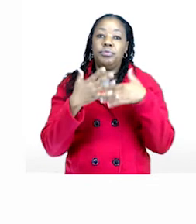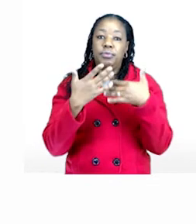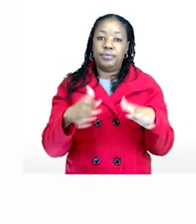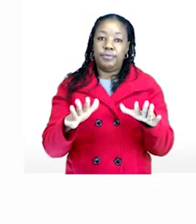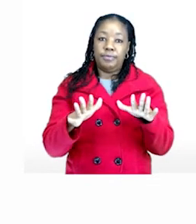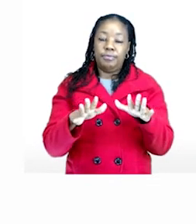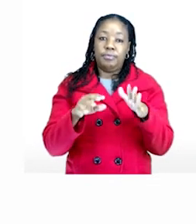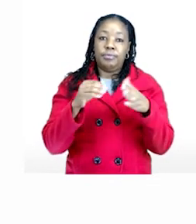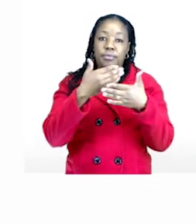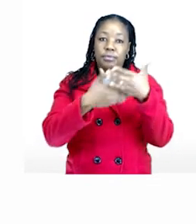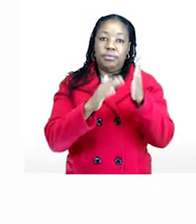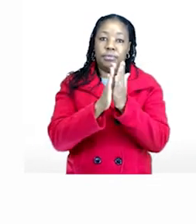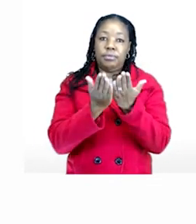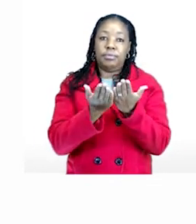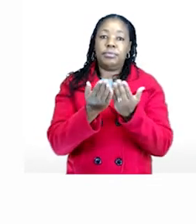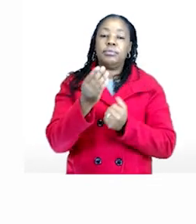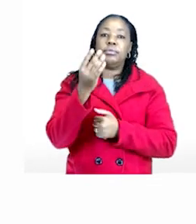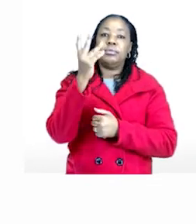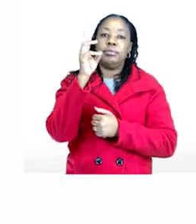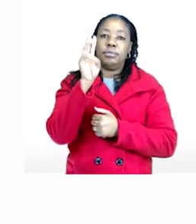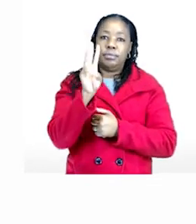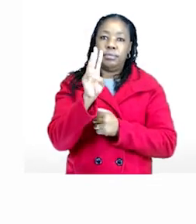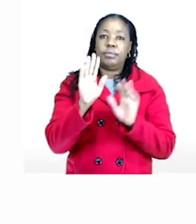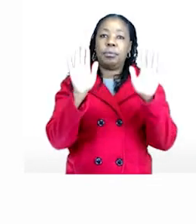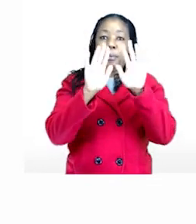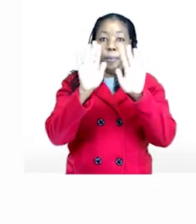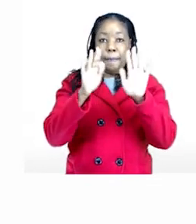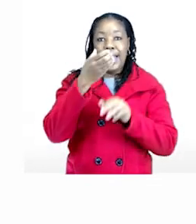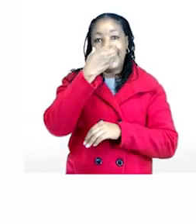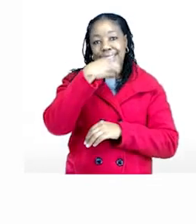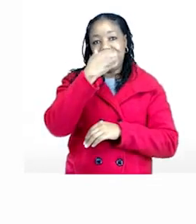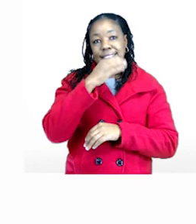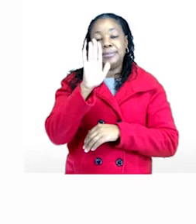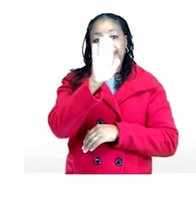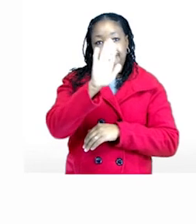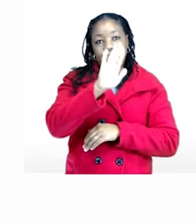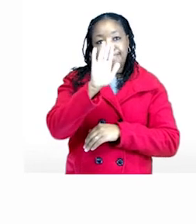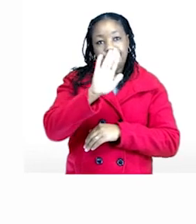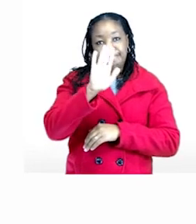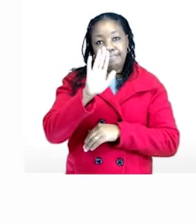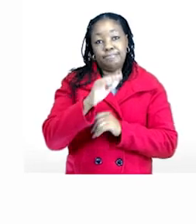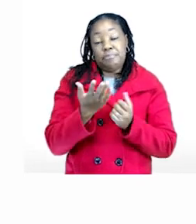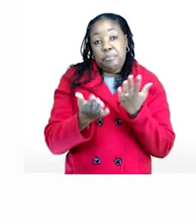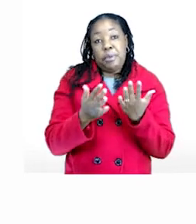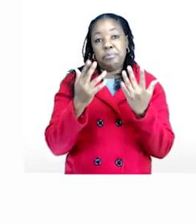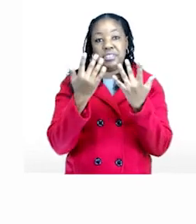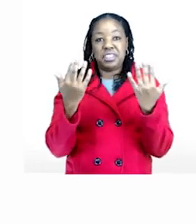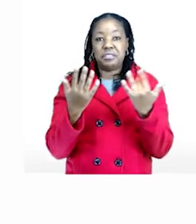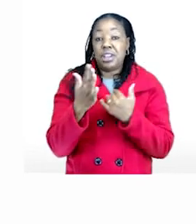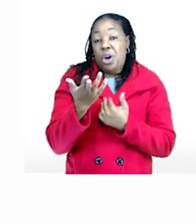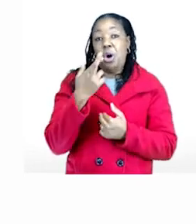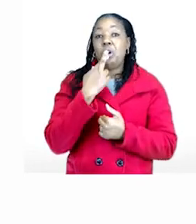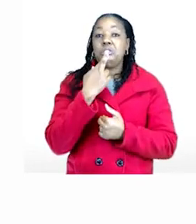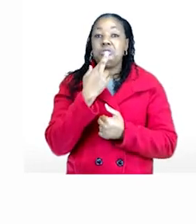3, make sure that you have colored the apples. Apples can be green, they can be red, or they